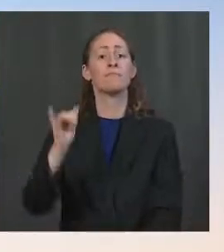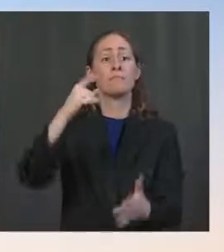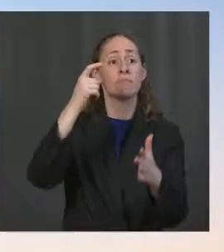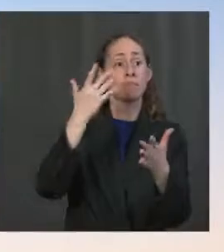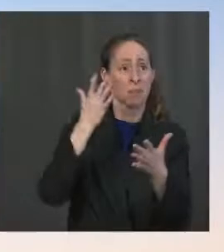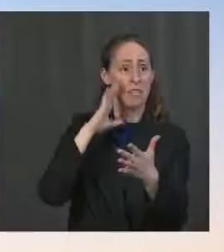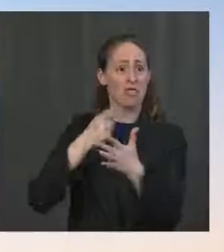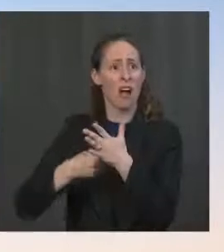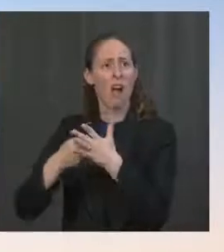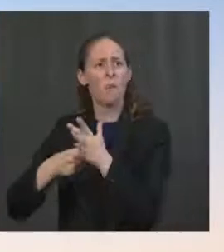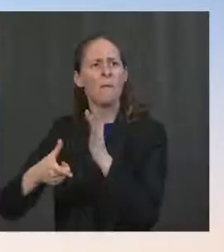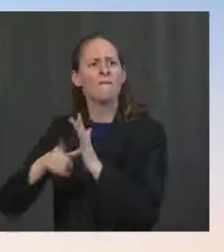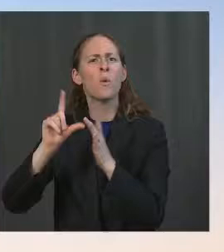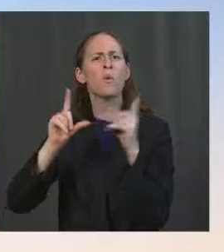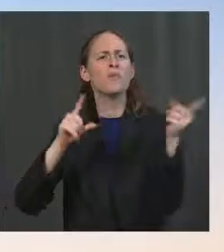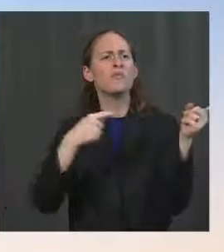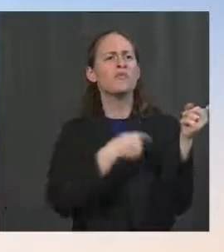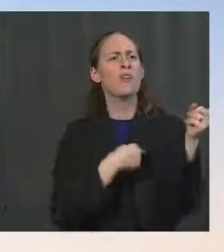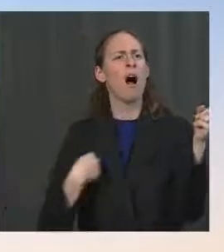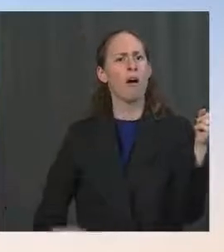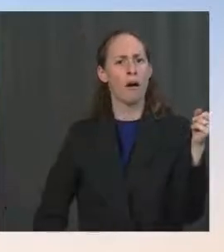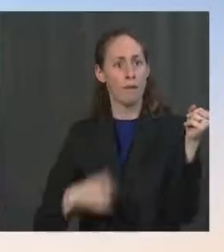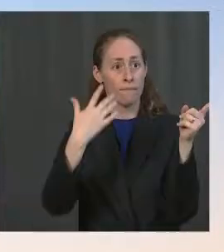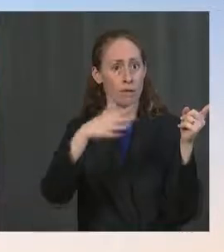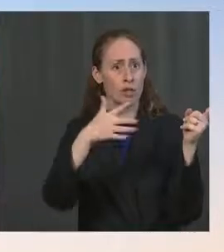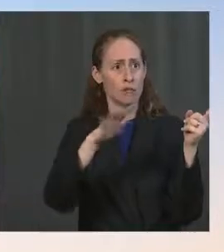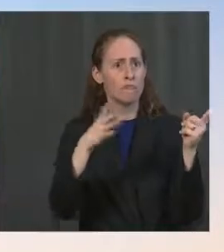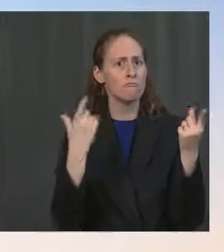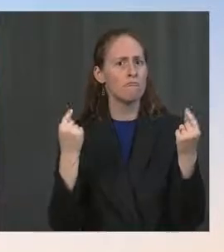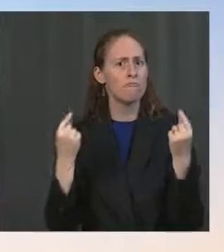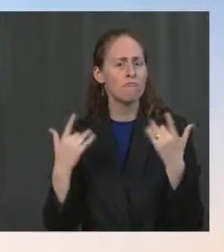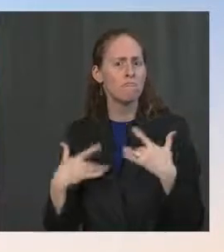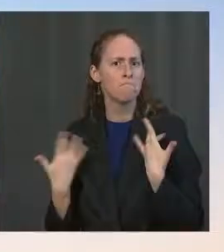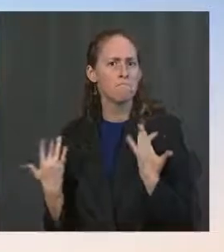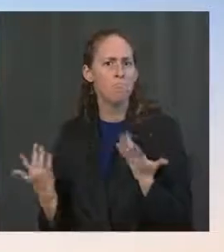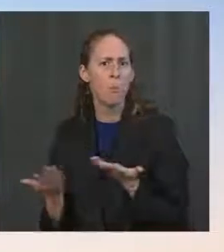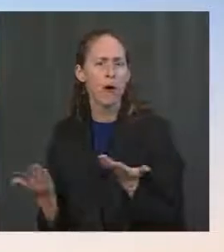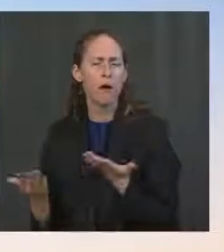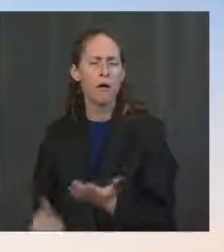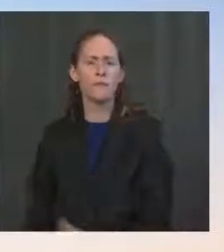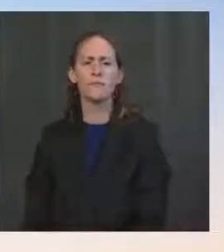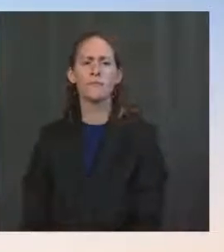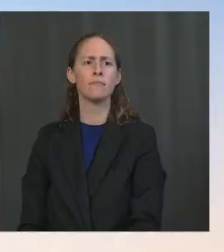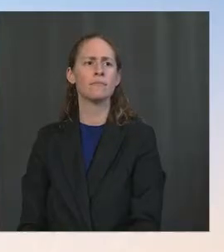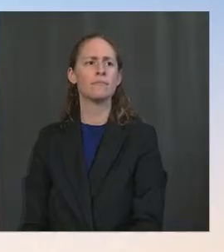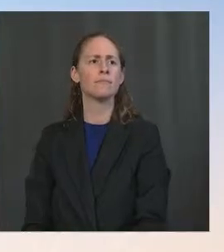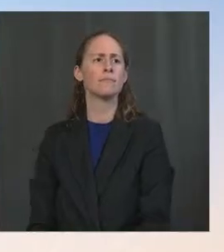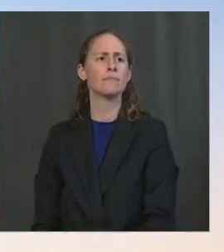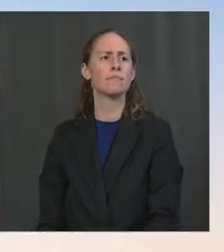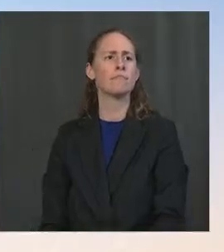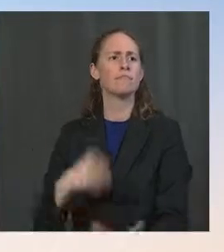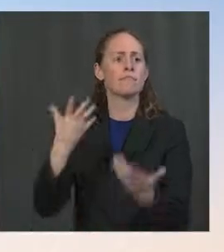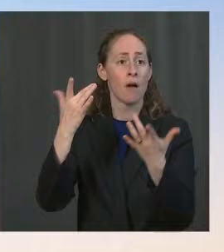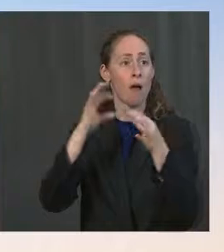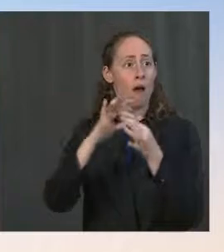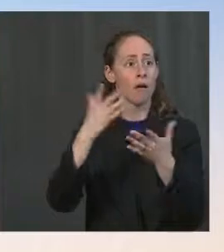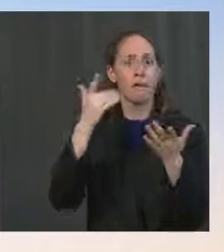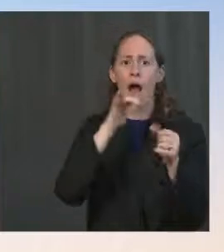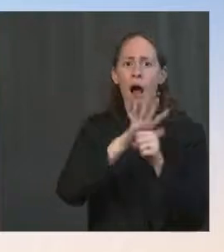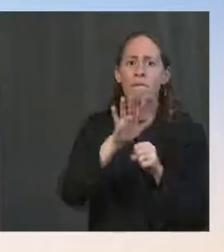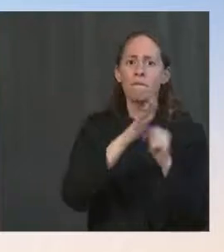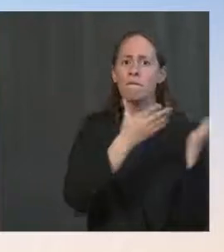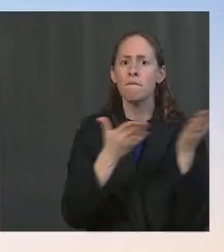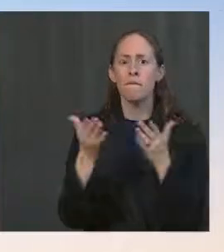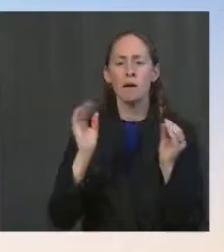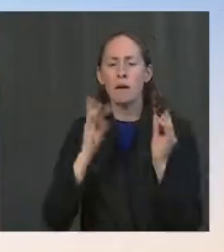review? And are you worried about customers paying higher prices for imported products at a time when supply chains are crimped around the world? Well, as you know, we have